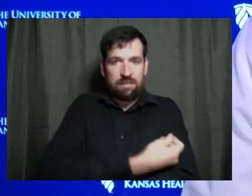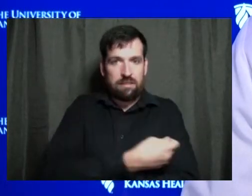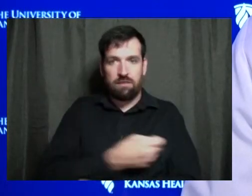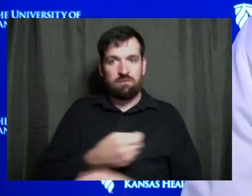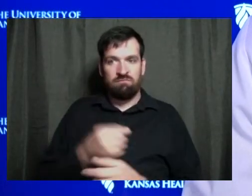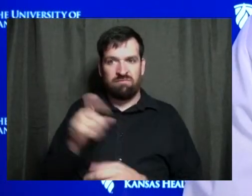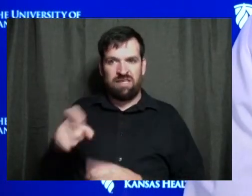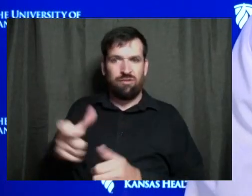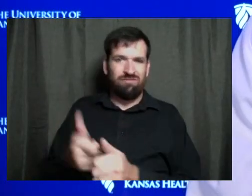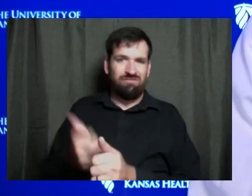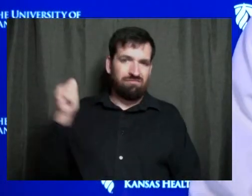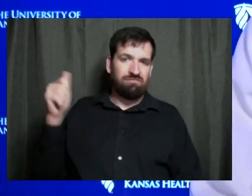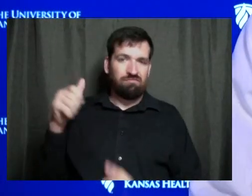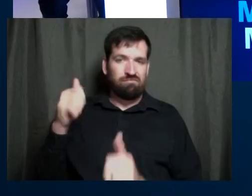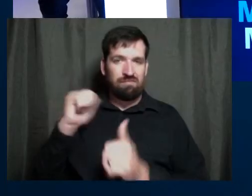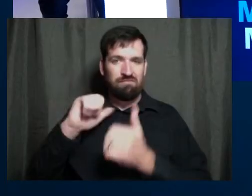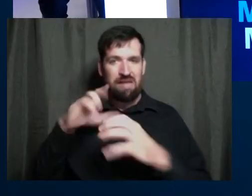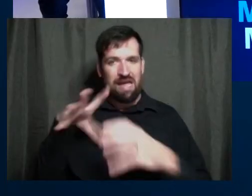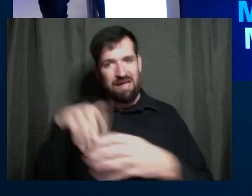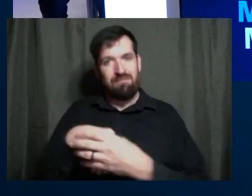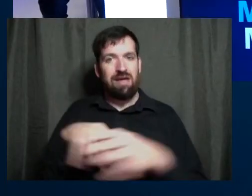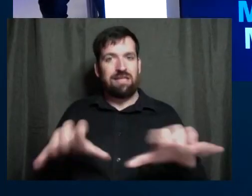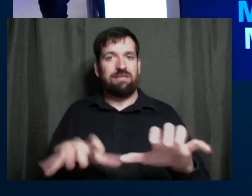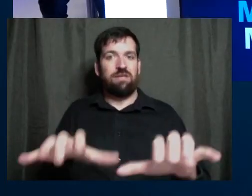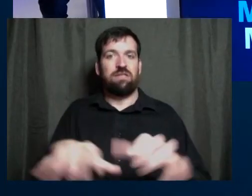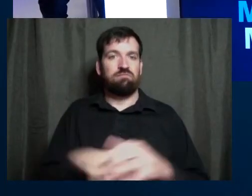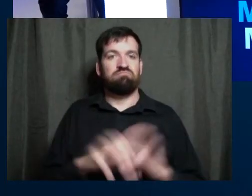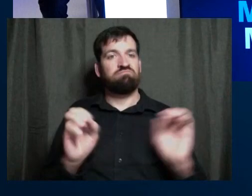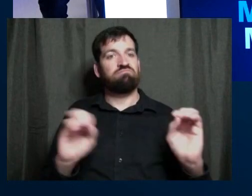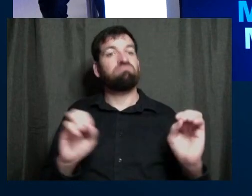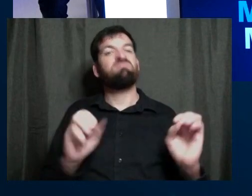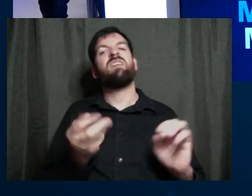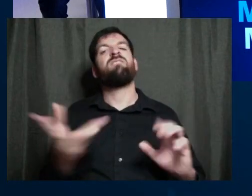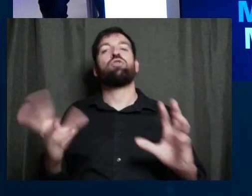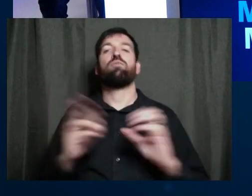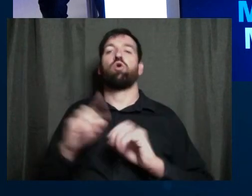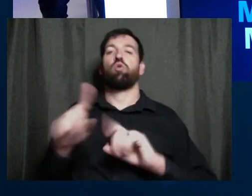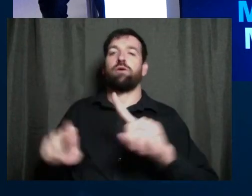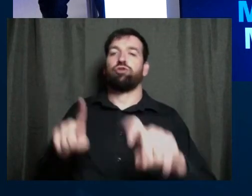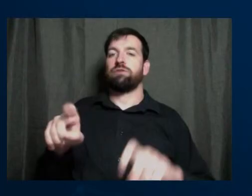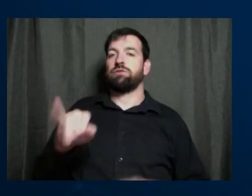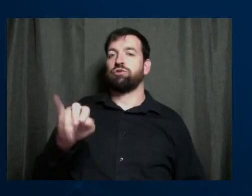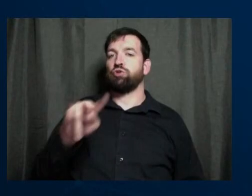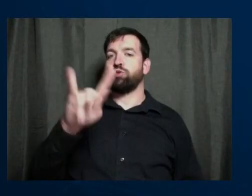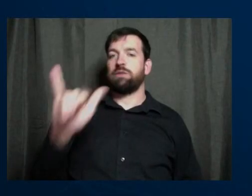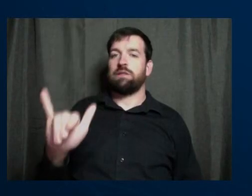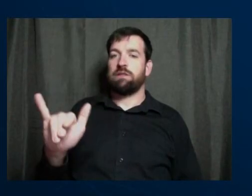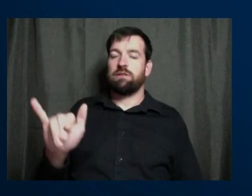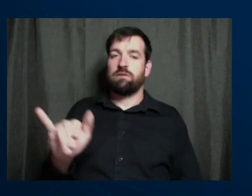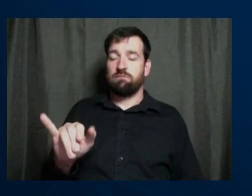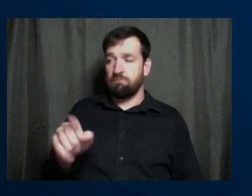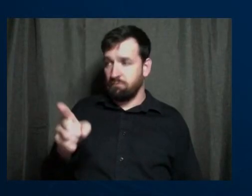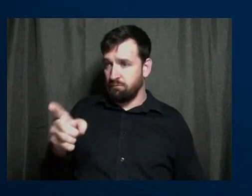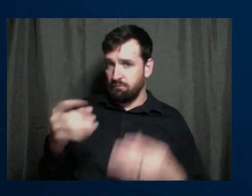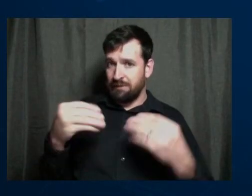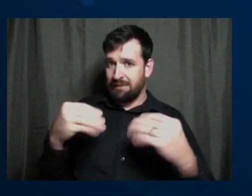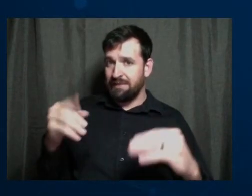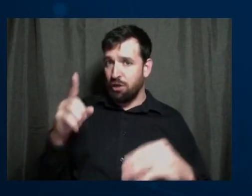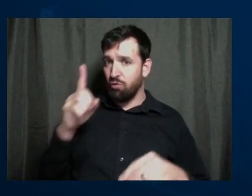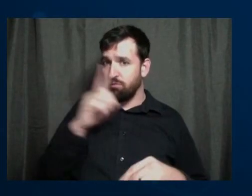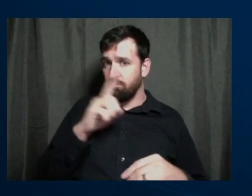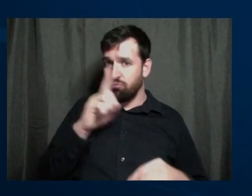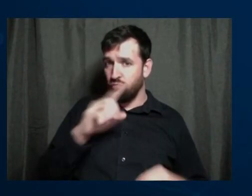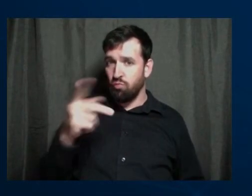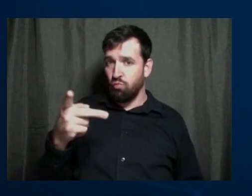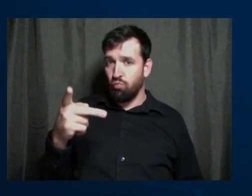any activity at this point. Okay, a couple more questions, Judy, for you. Do you sell prosthetics for women who do not choose